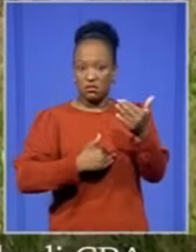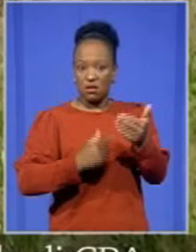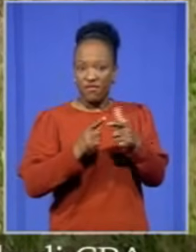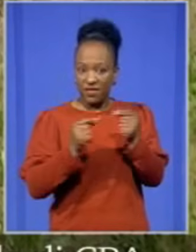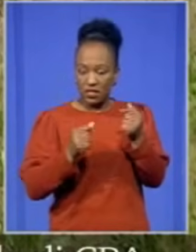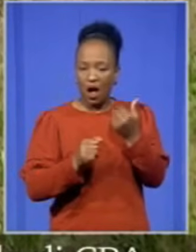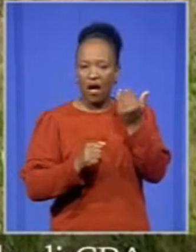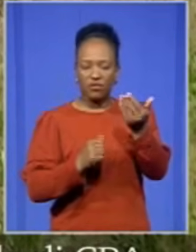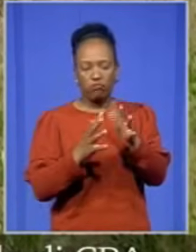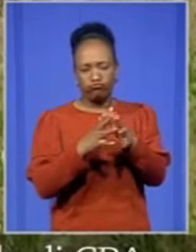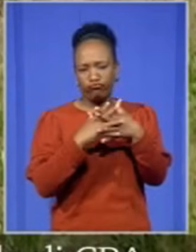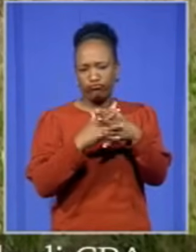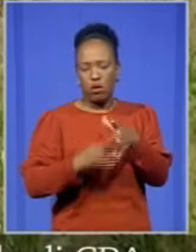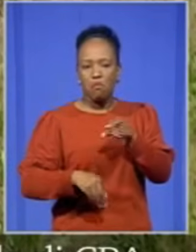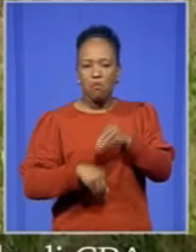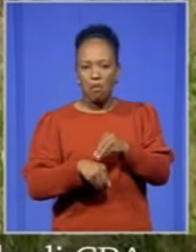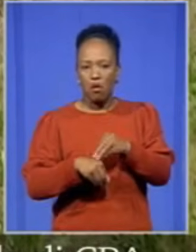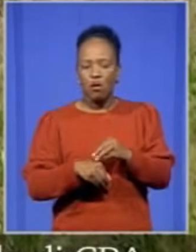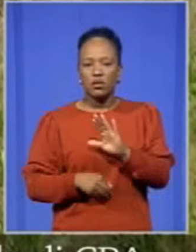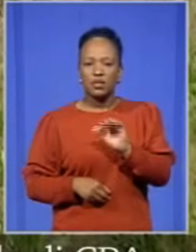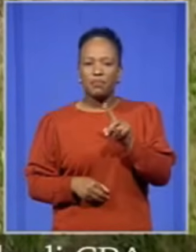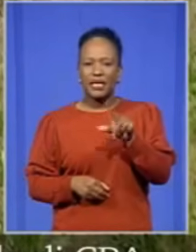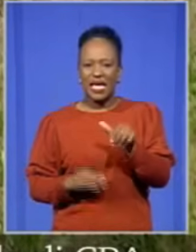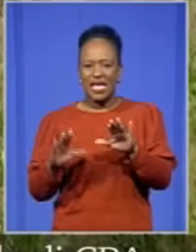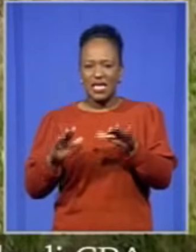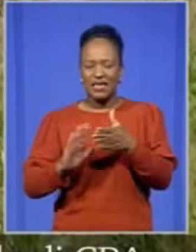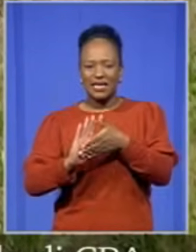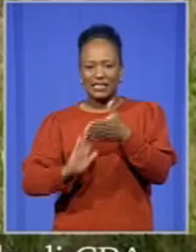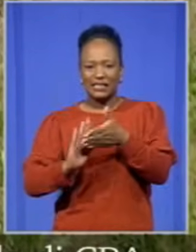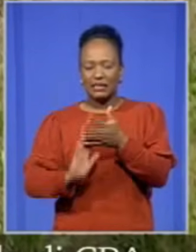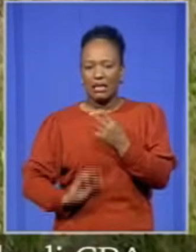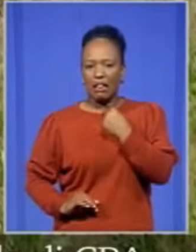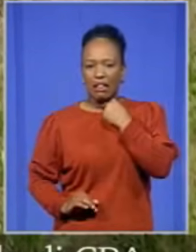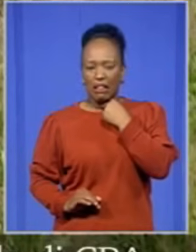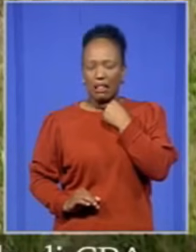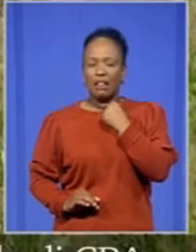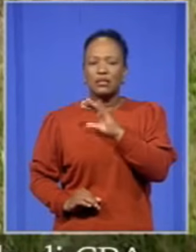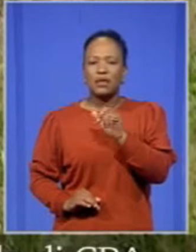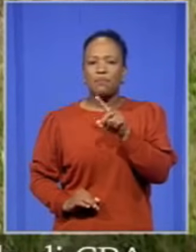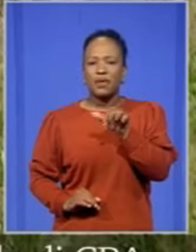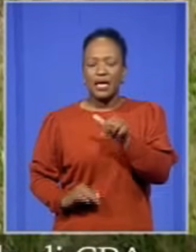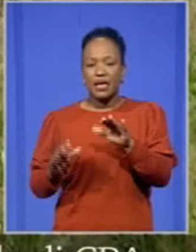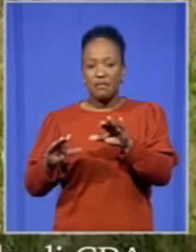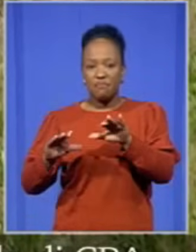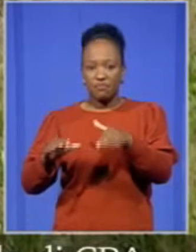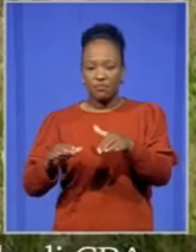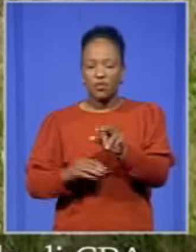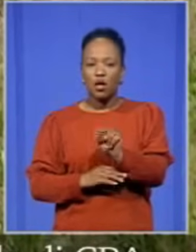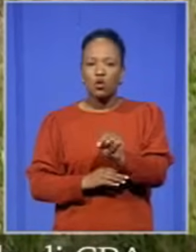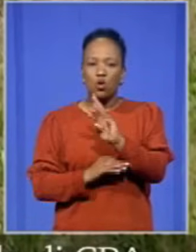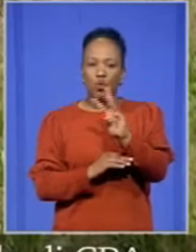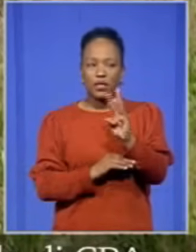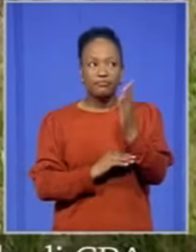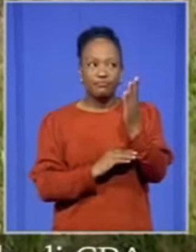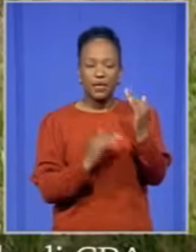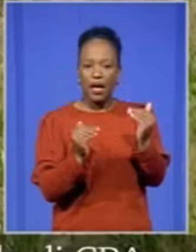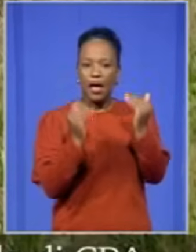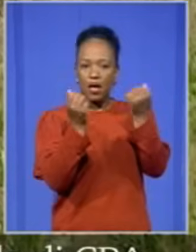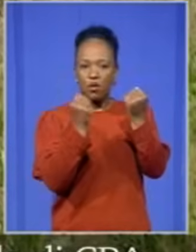le retelelwa ke tsamaiso ya di-CPA. Fela morero wa di-parel CPA o ko North West High Court ko